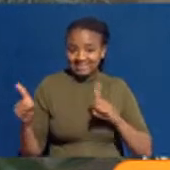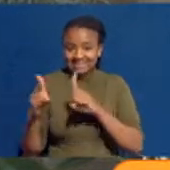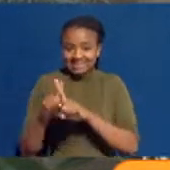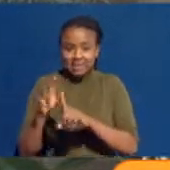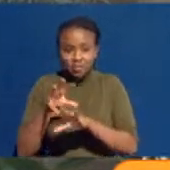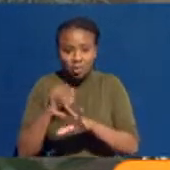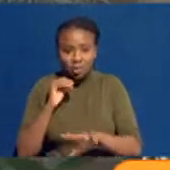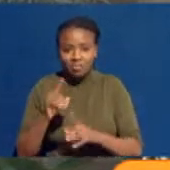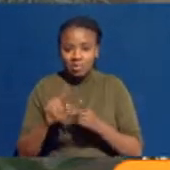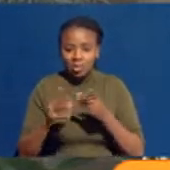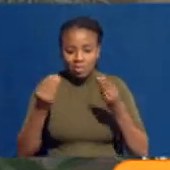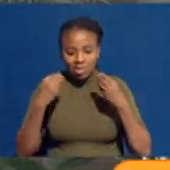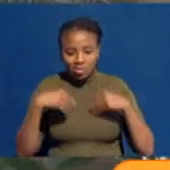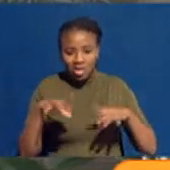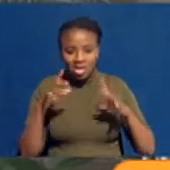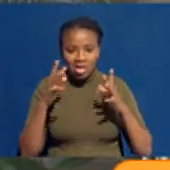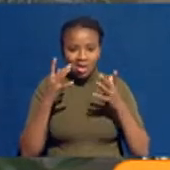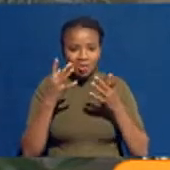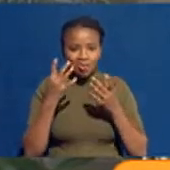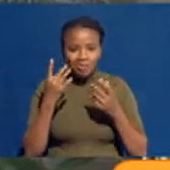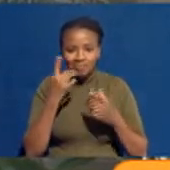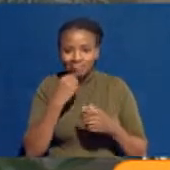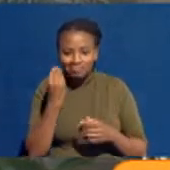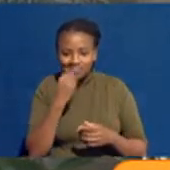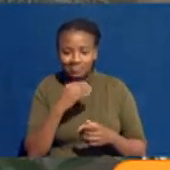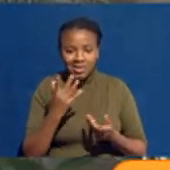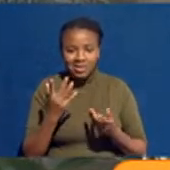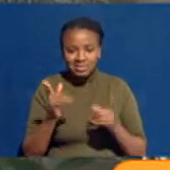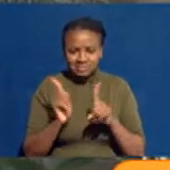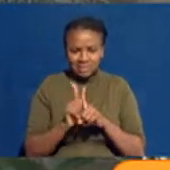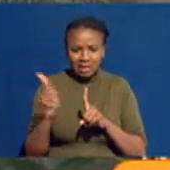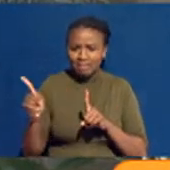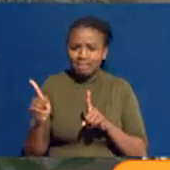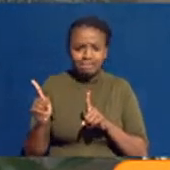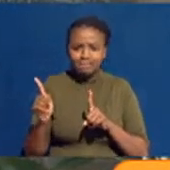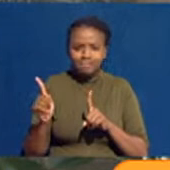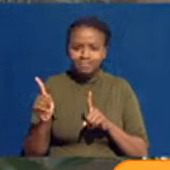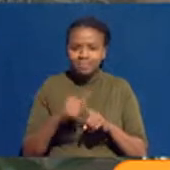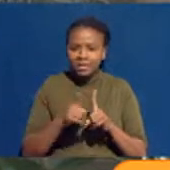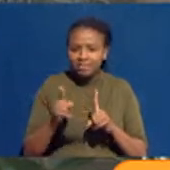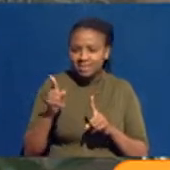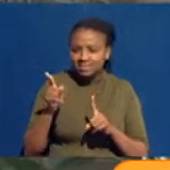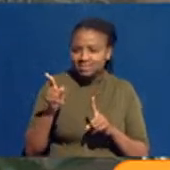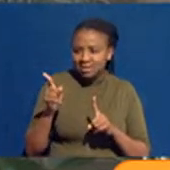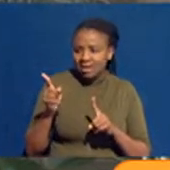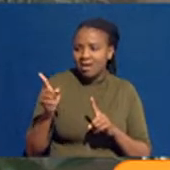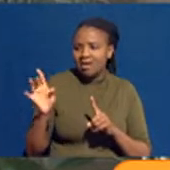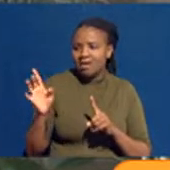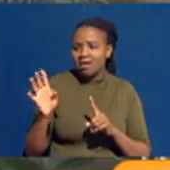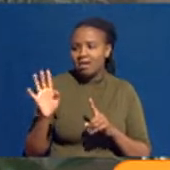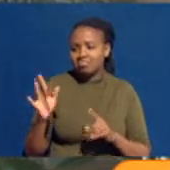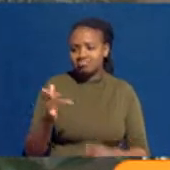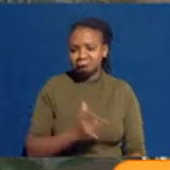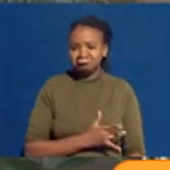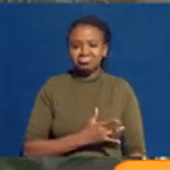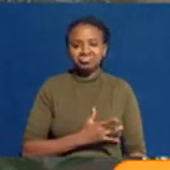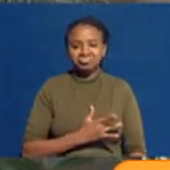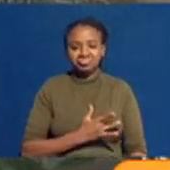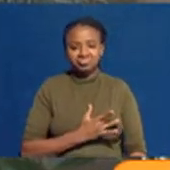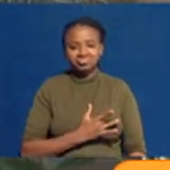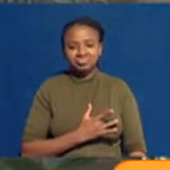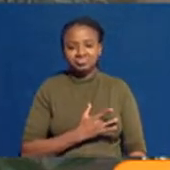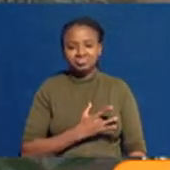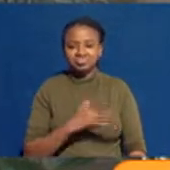even looking exactly like you look. It's about making that connection and being able